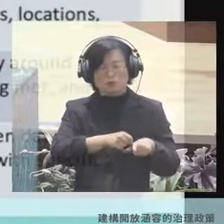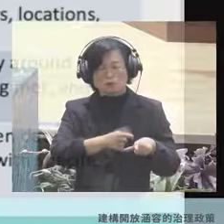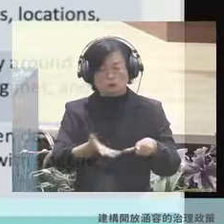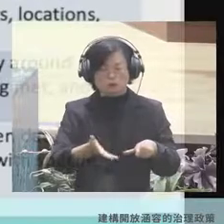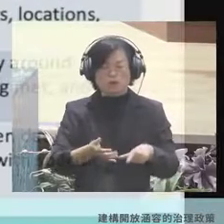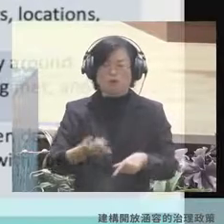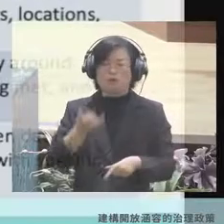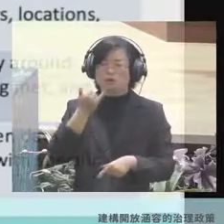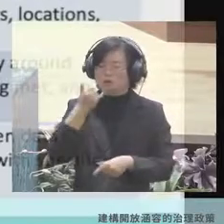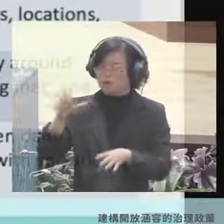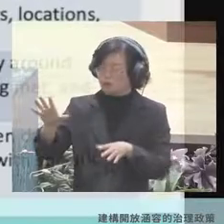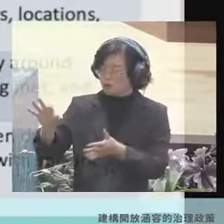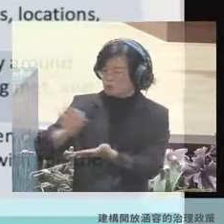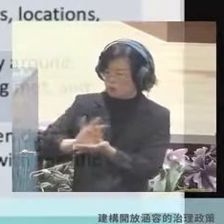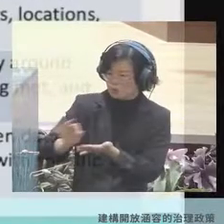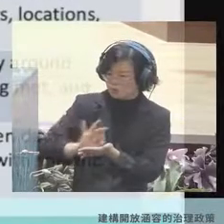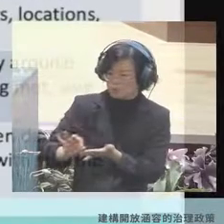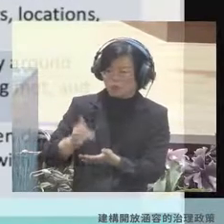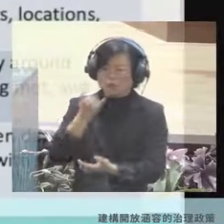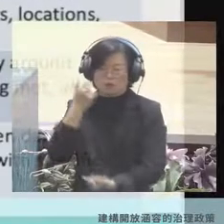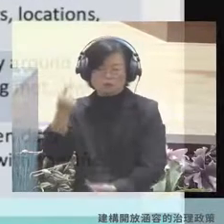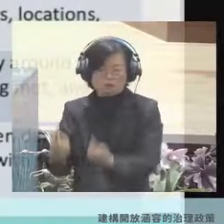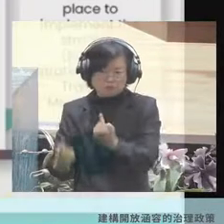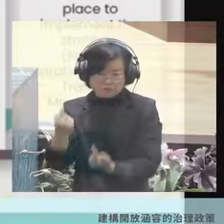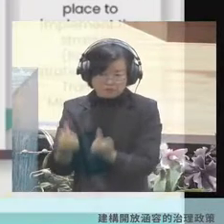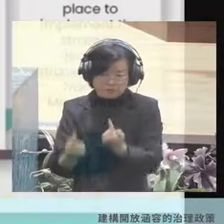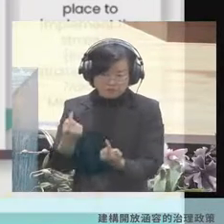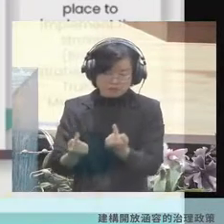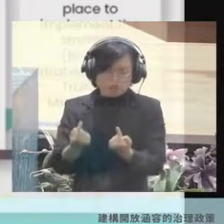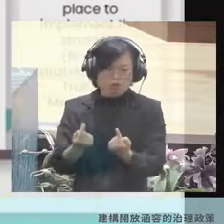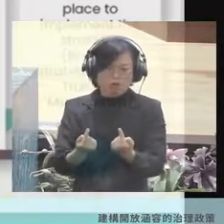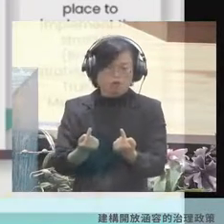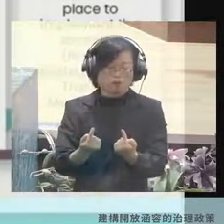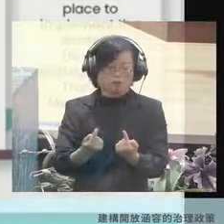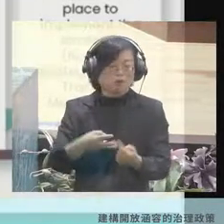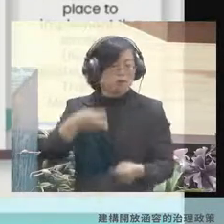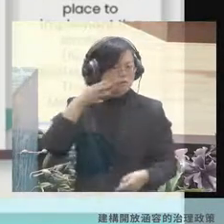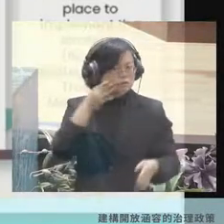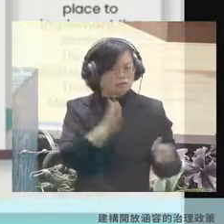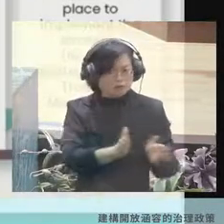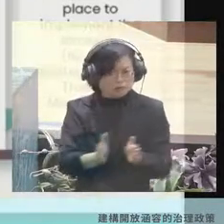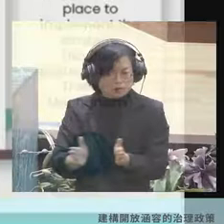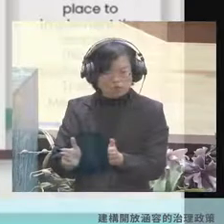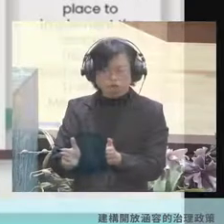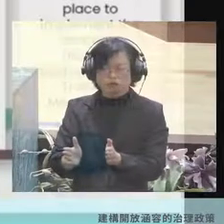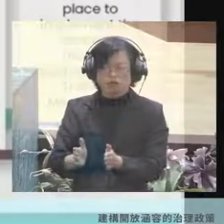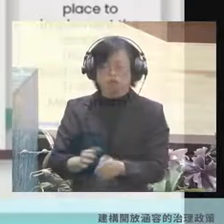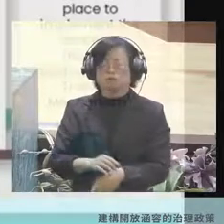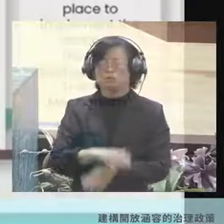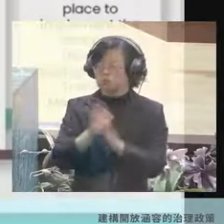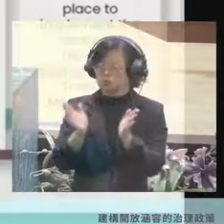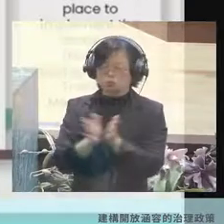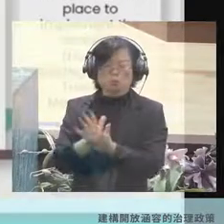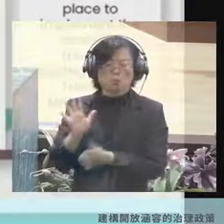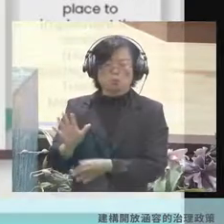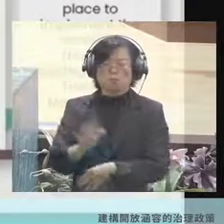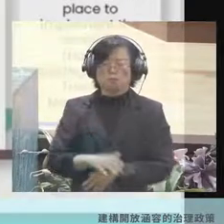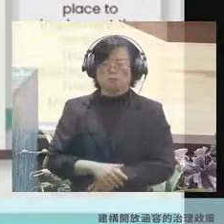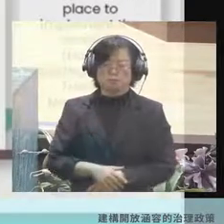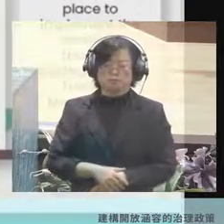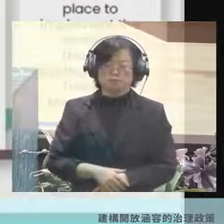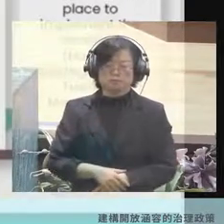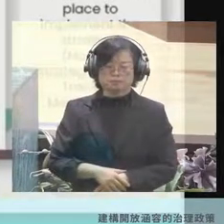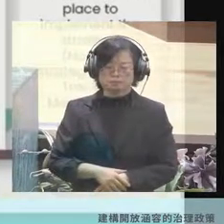governance and citizen engagement, inclusive development and innovation. So how KP government is looking at how the